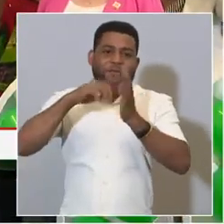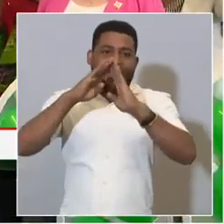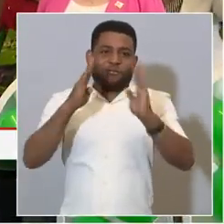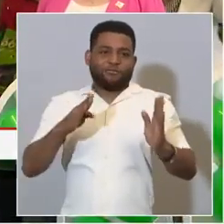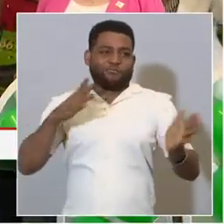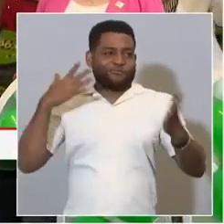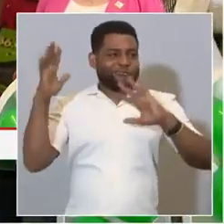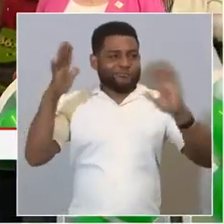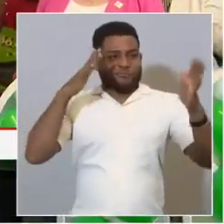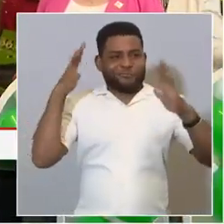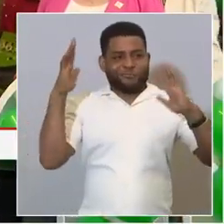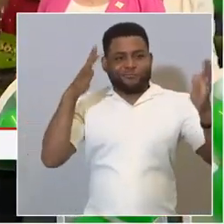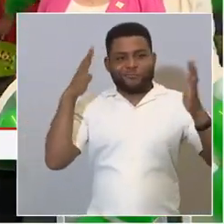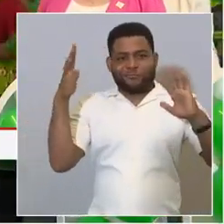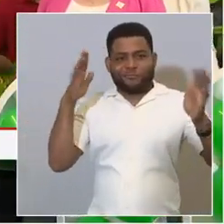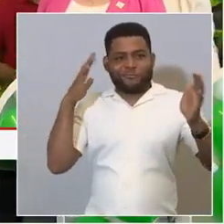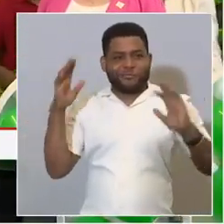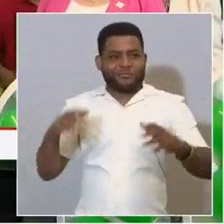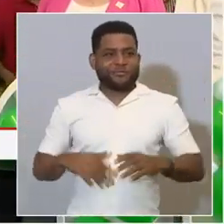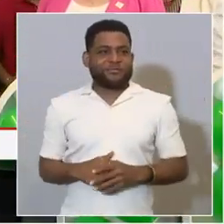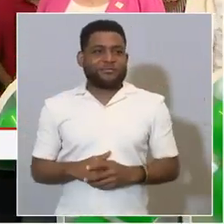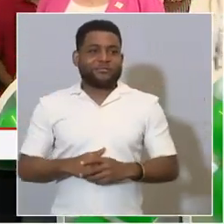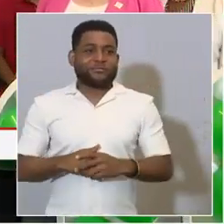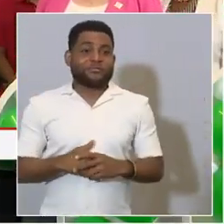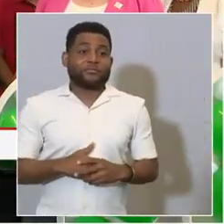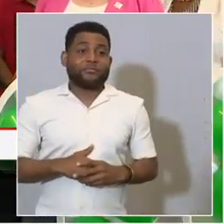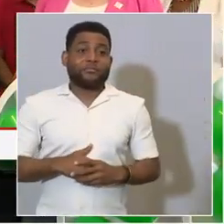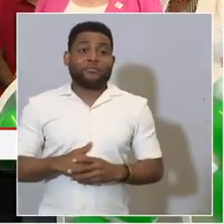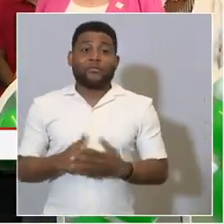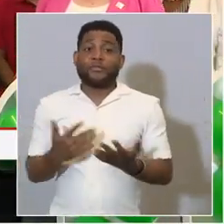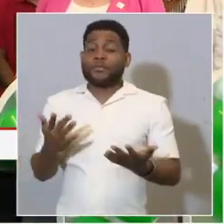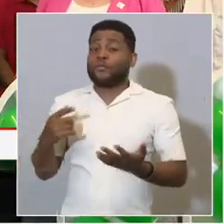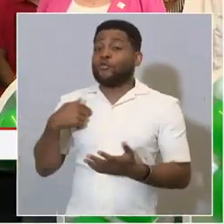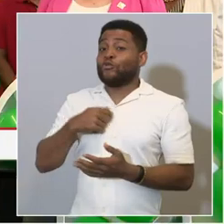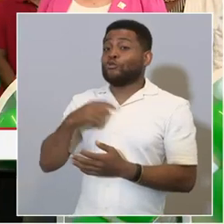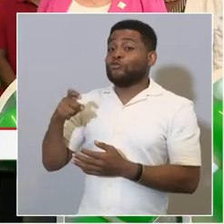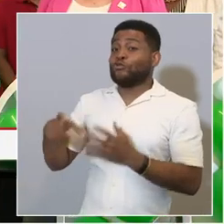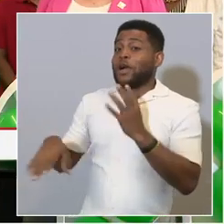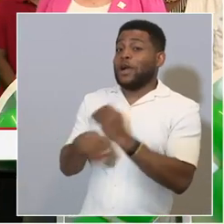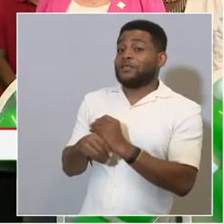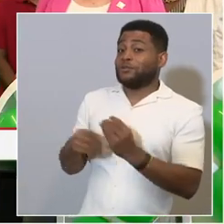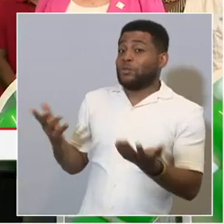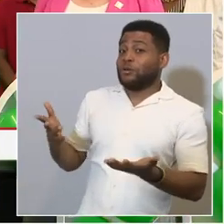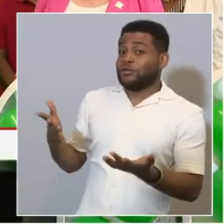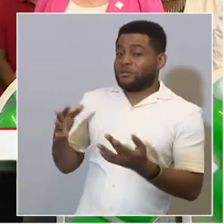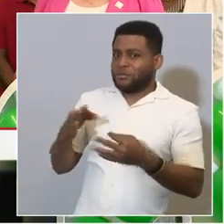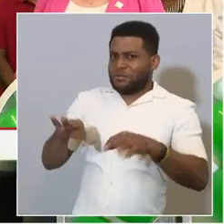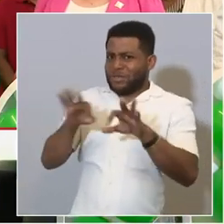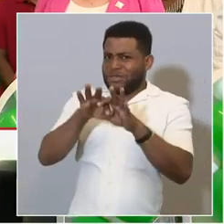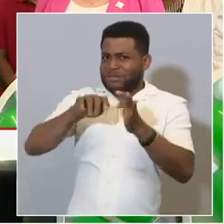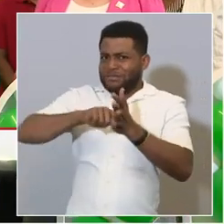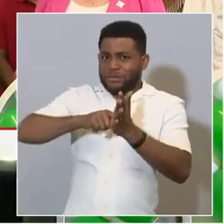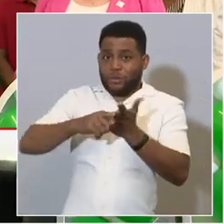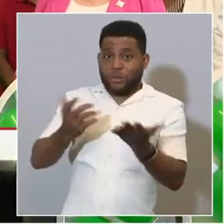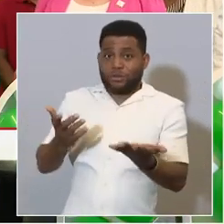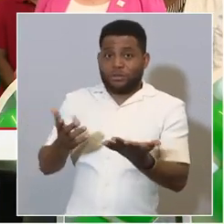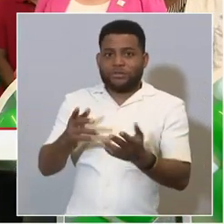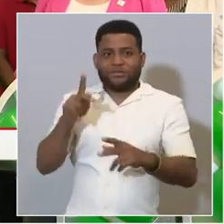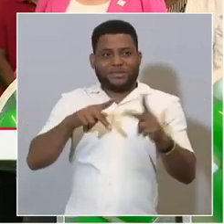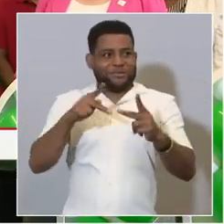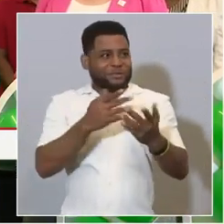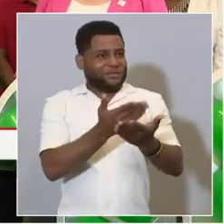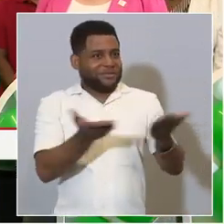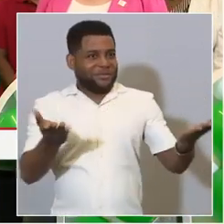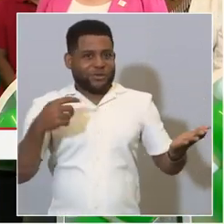I should, and we should add, the people of Washington, D.C. want affordable housing. And when projects get